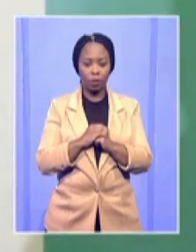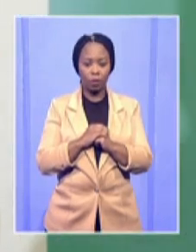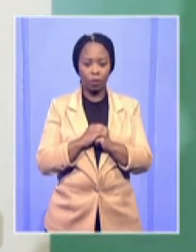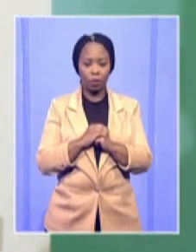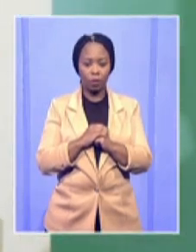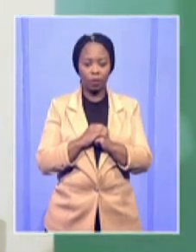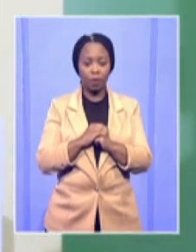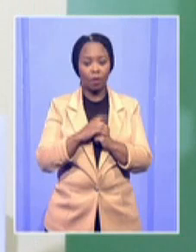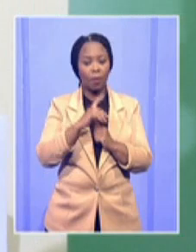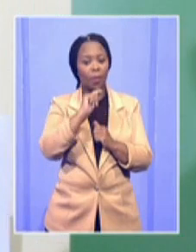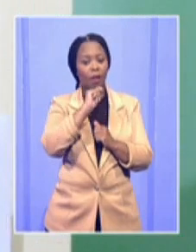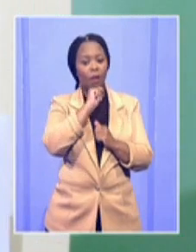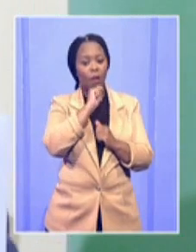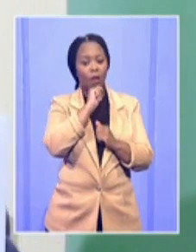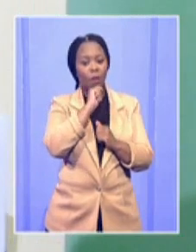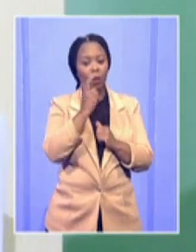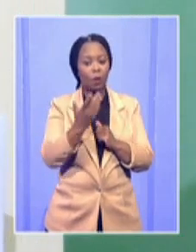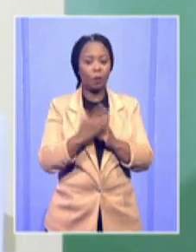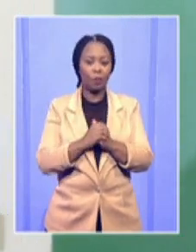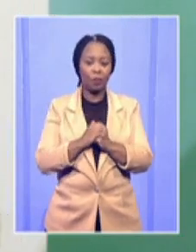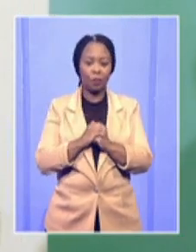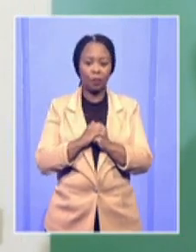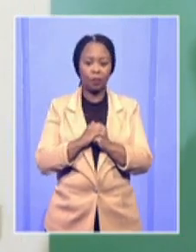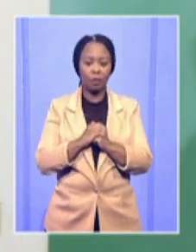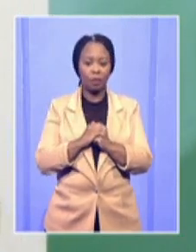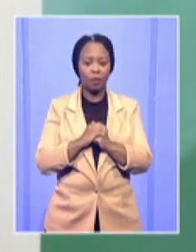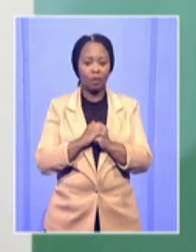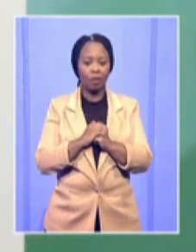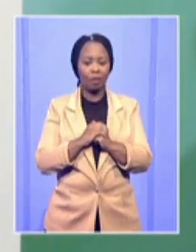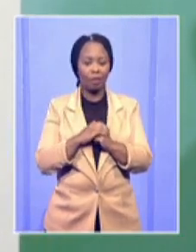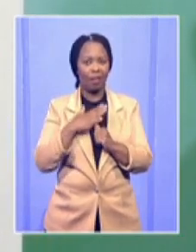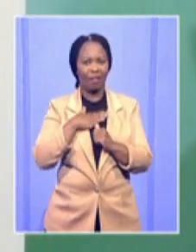Good morning. I feel a bit short.